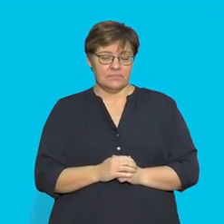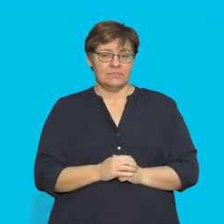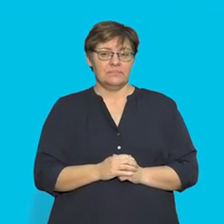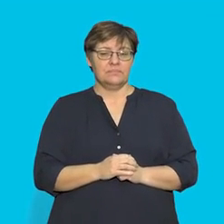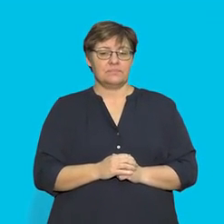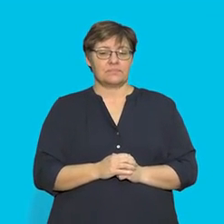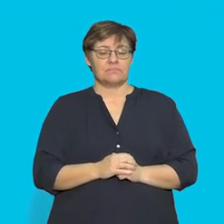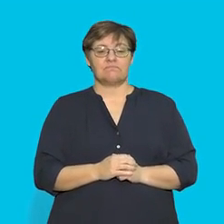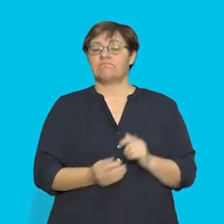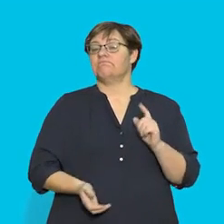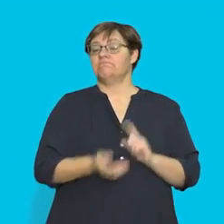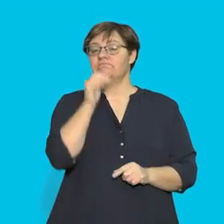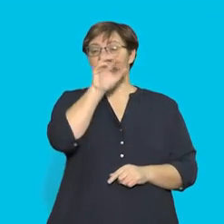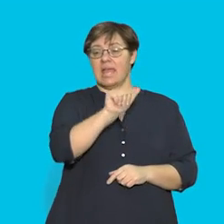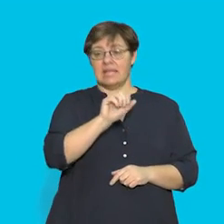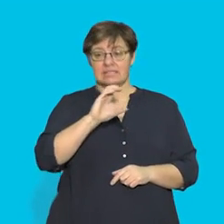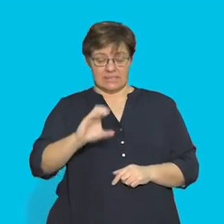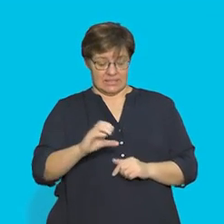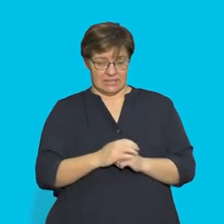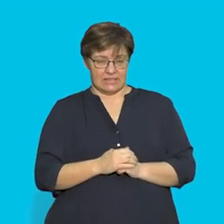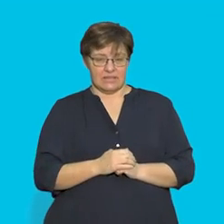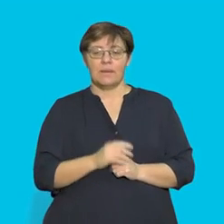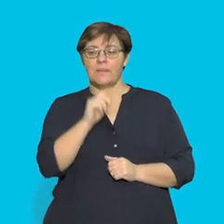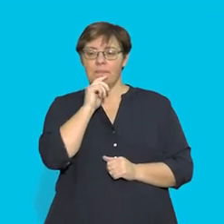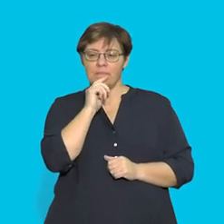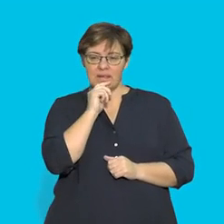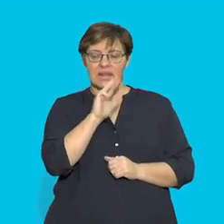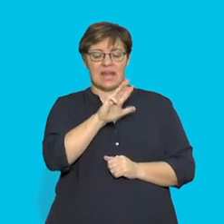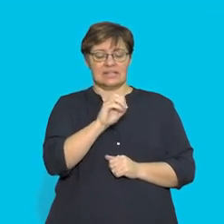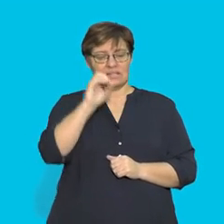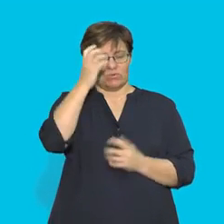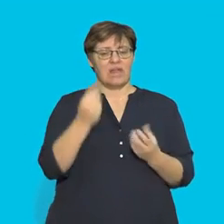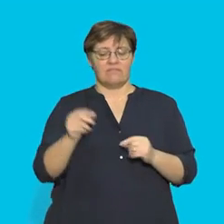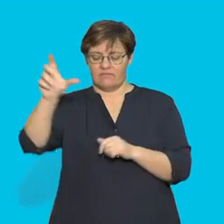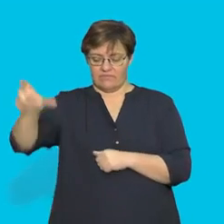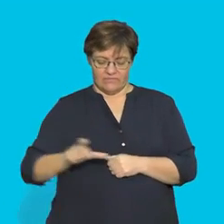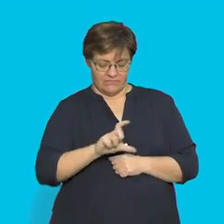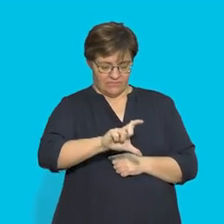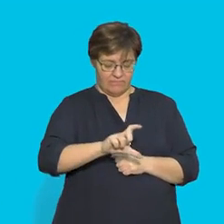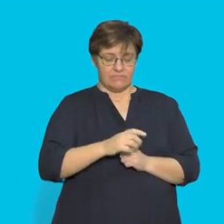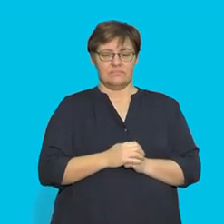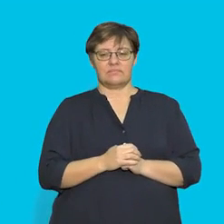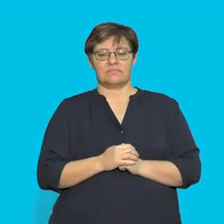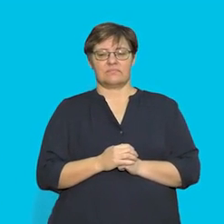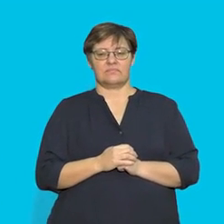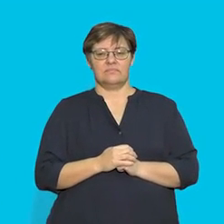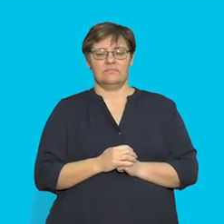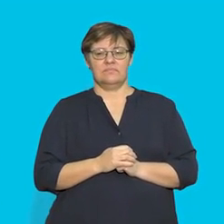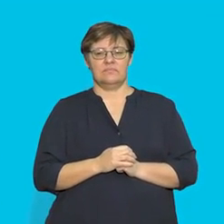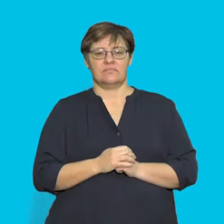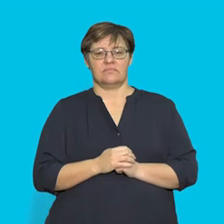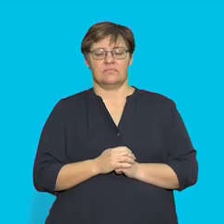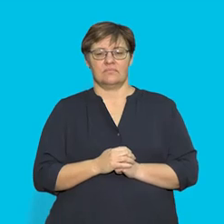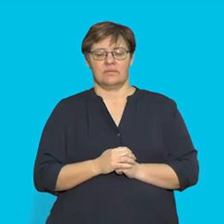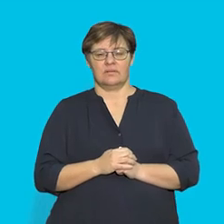done with that. Okay, so to find AC, again, we did say it's going to be a right angle triangle. And specifically, it's going to be a right